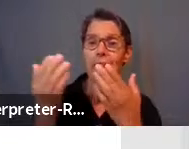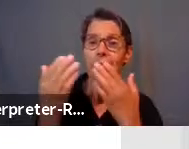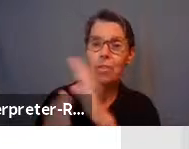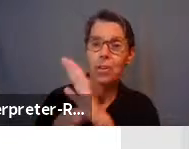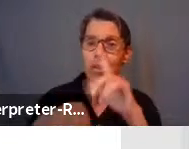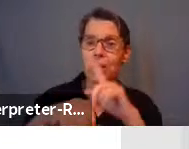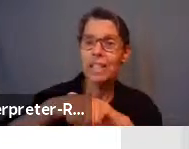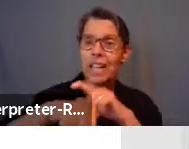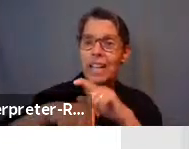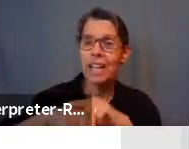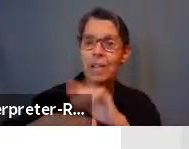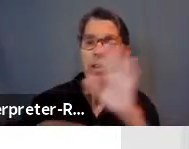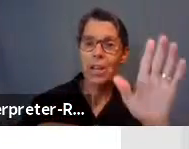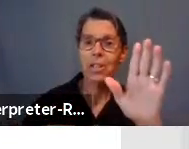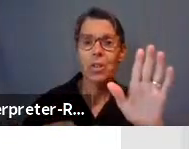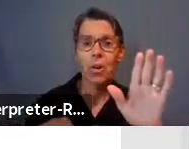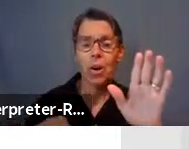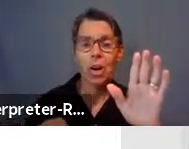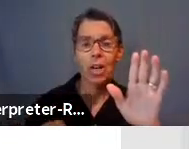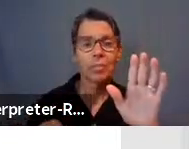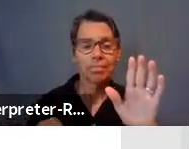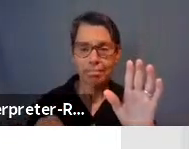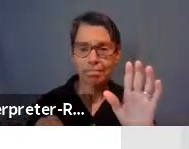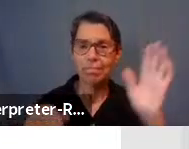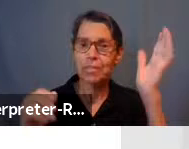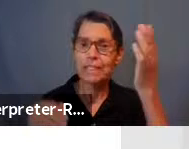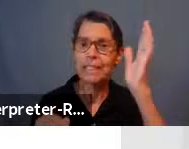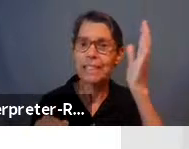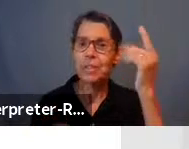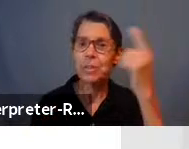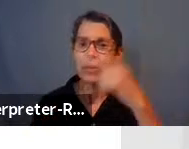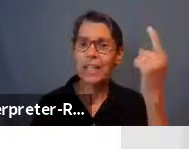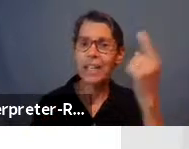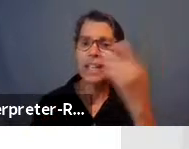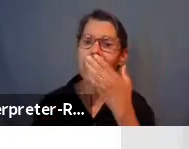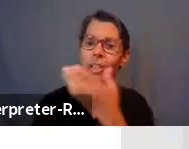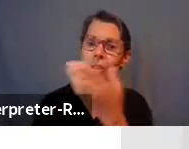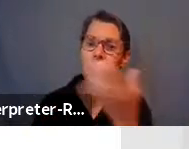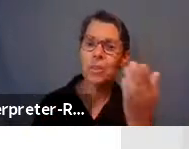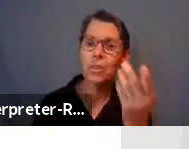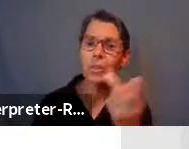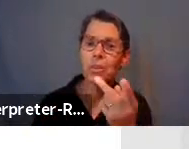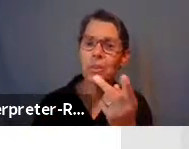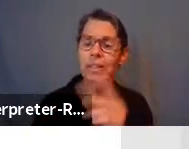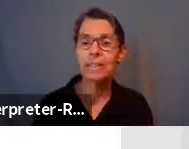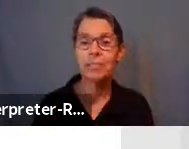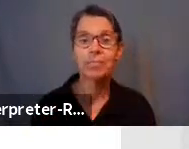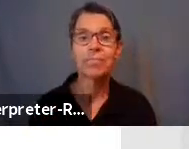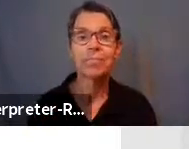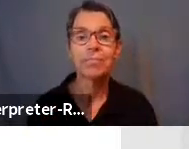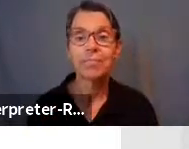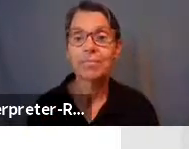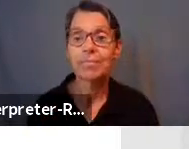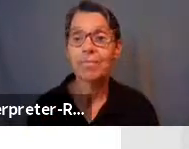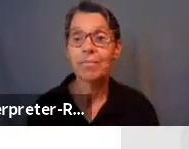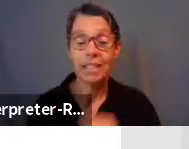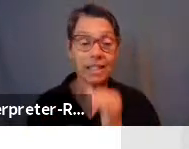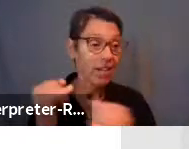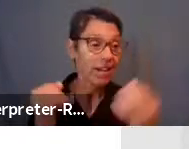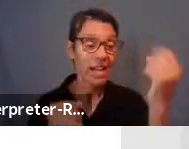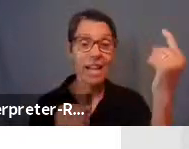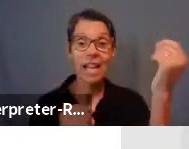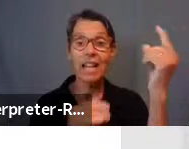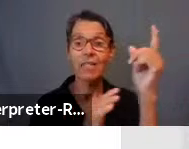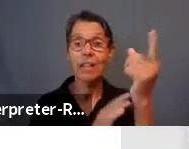time and your contribution today. So thank you. We are in the final 11 minutes or so of